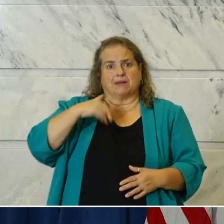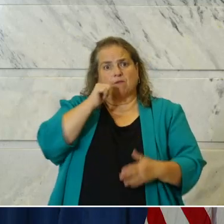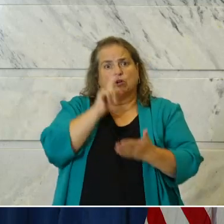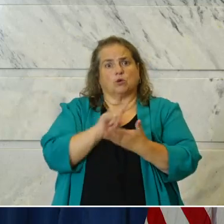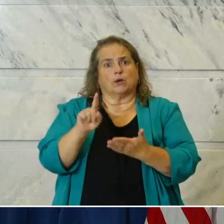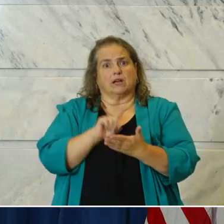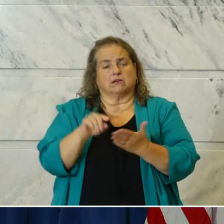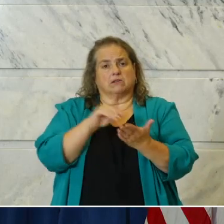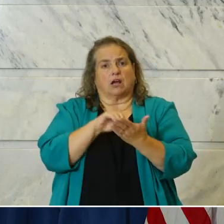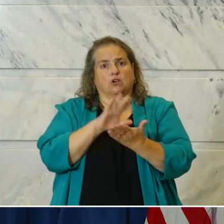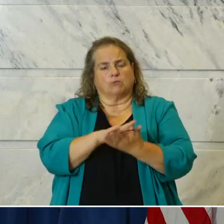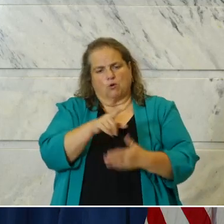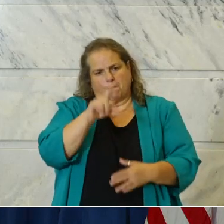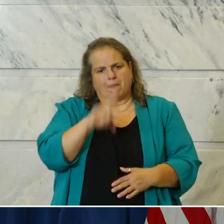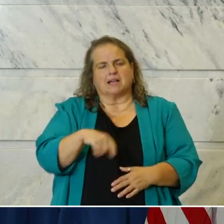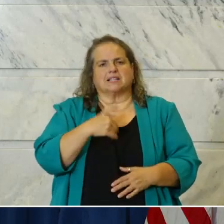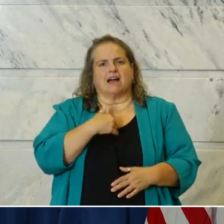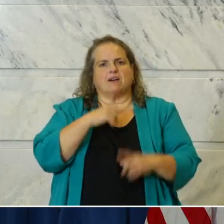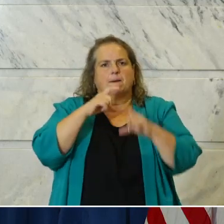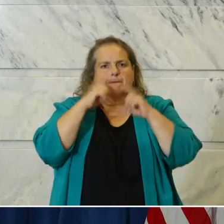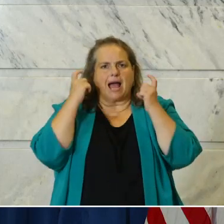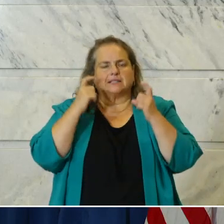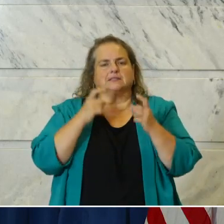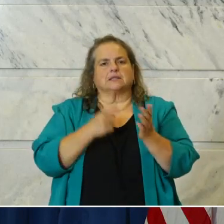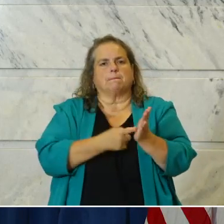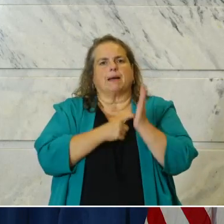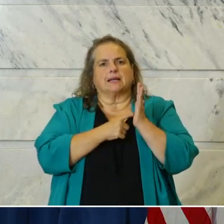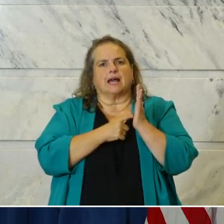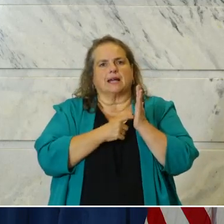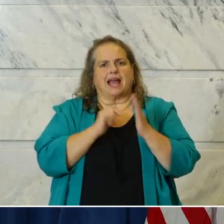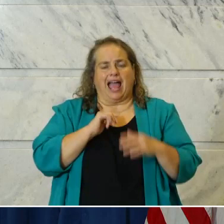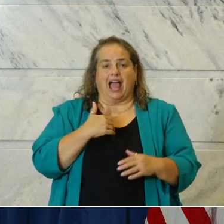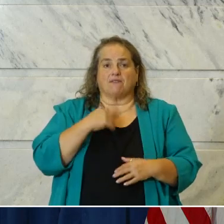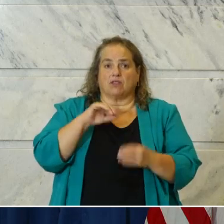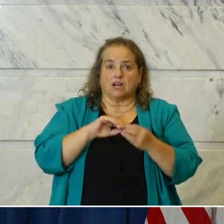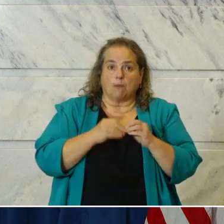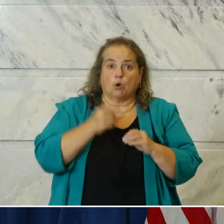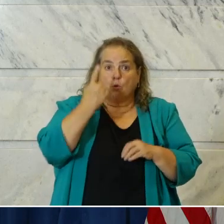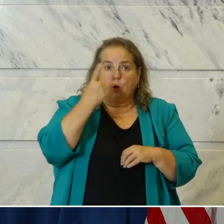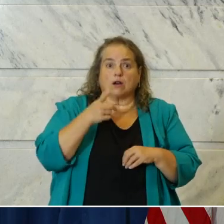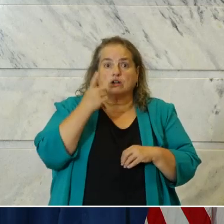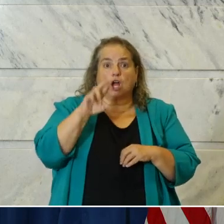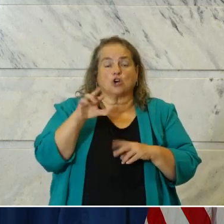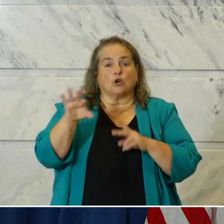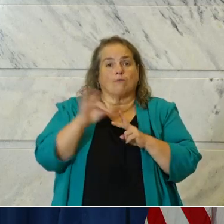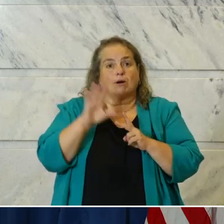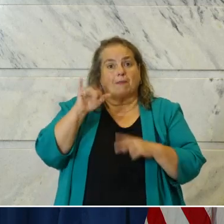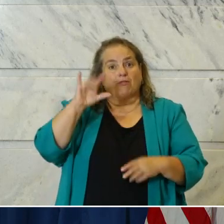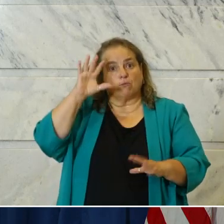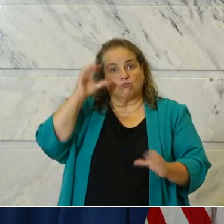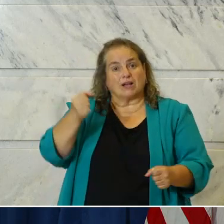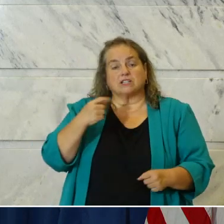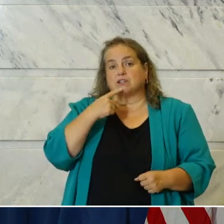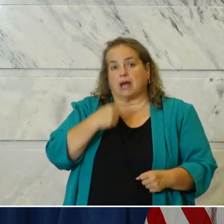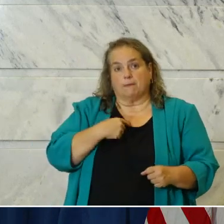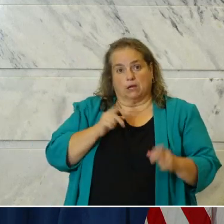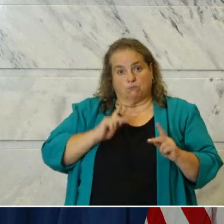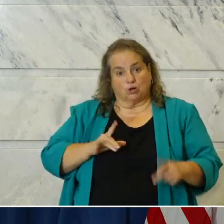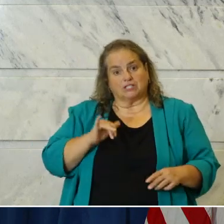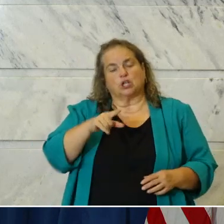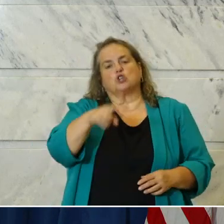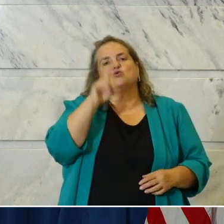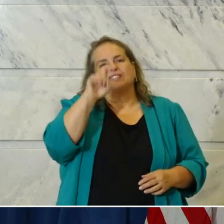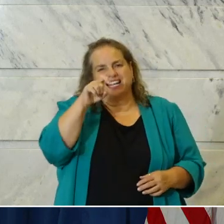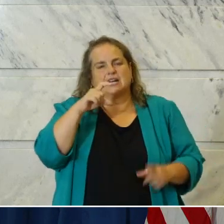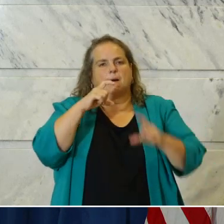It says we ought to have a mask mandate. I have the #1 doctor on this appointed by the president telling me personally that we need a